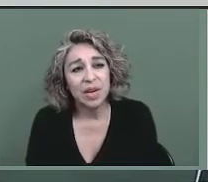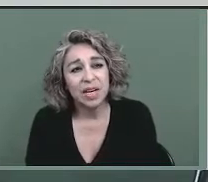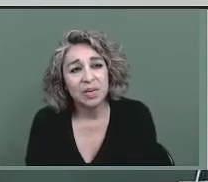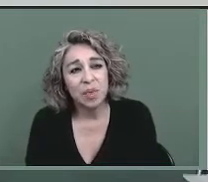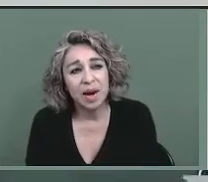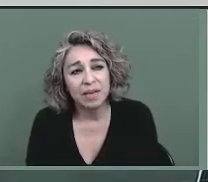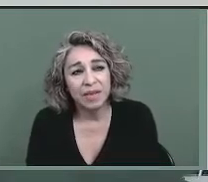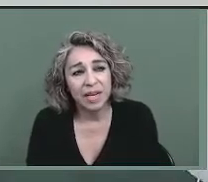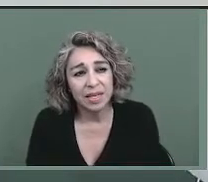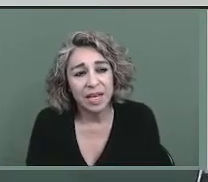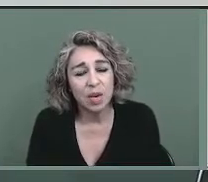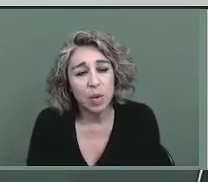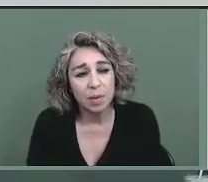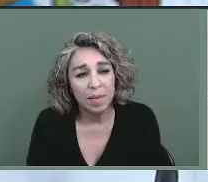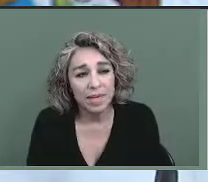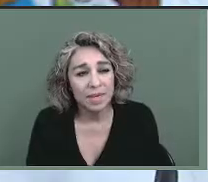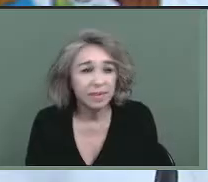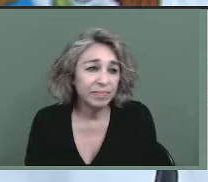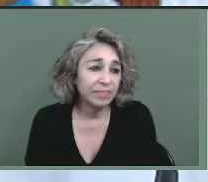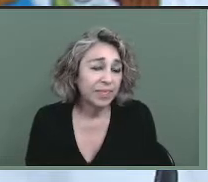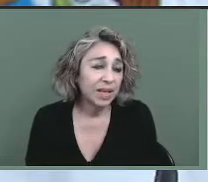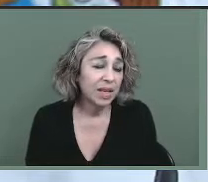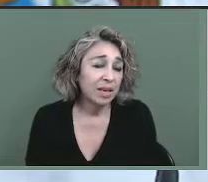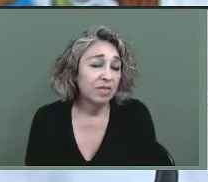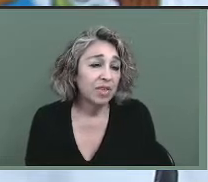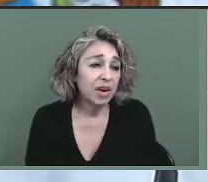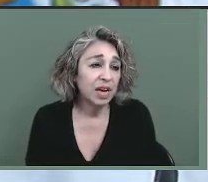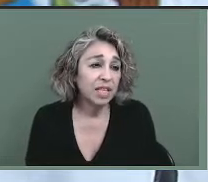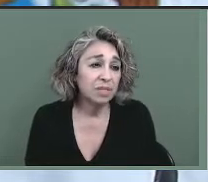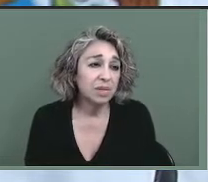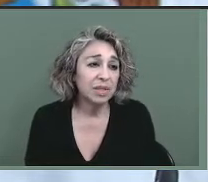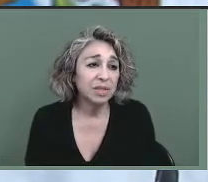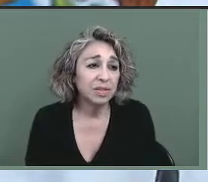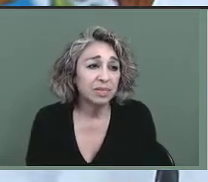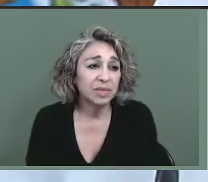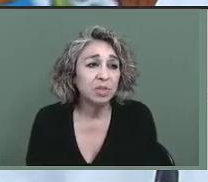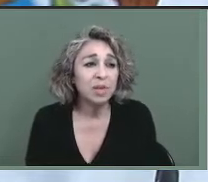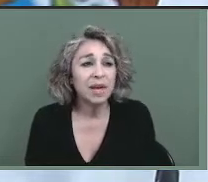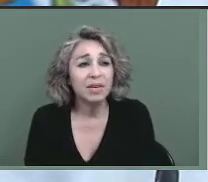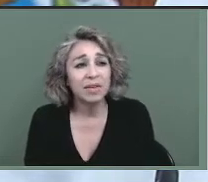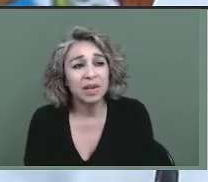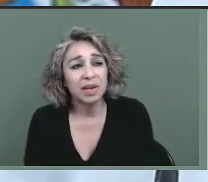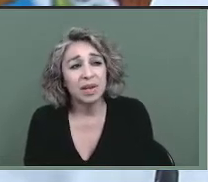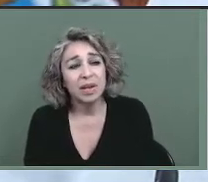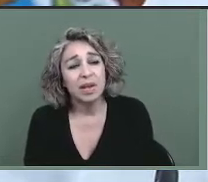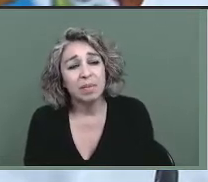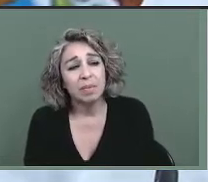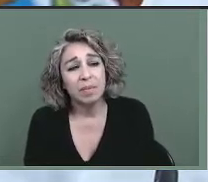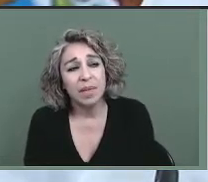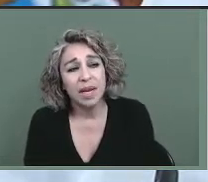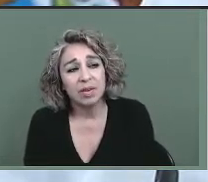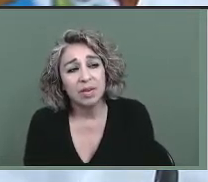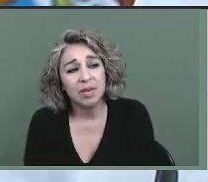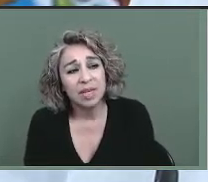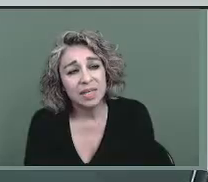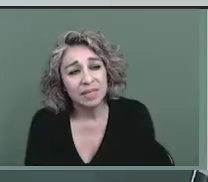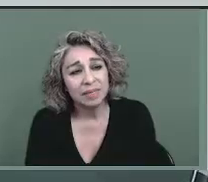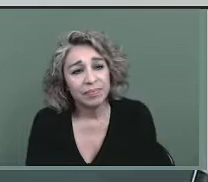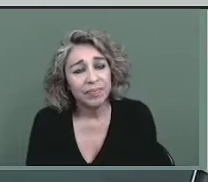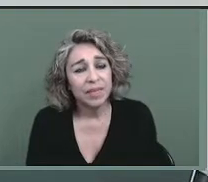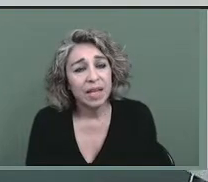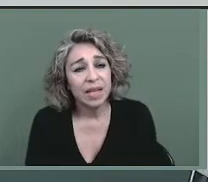we need to renovate equipment for the hospitals to better the medical